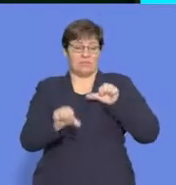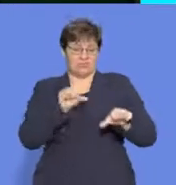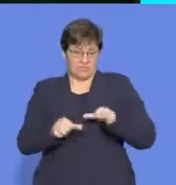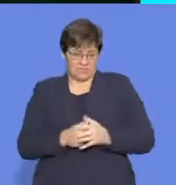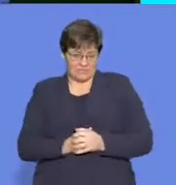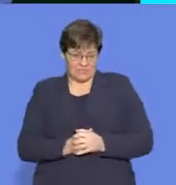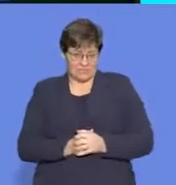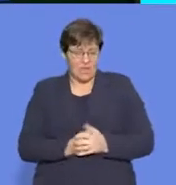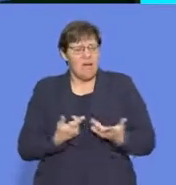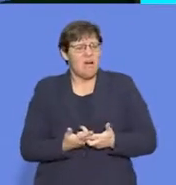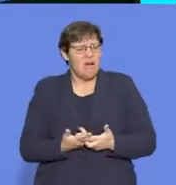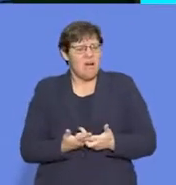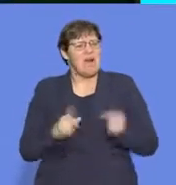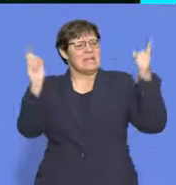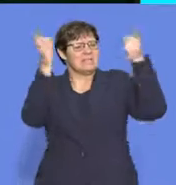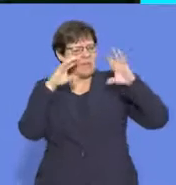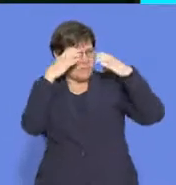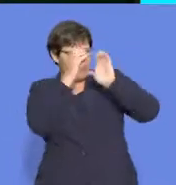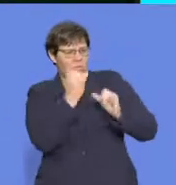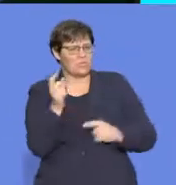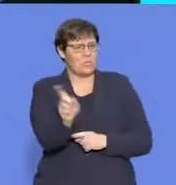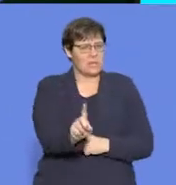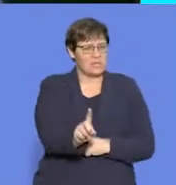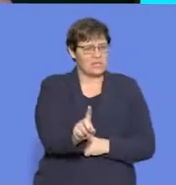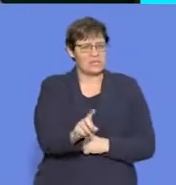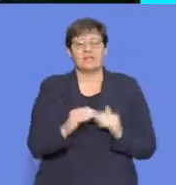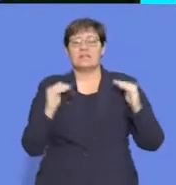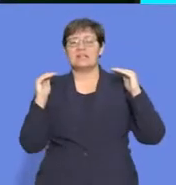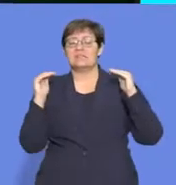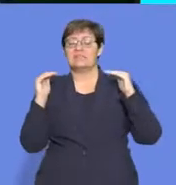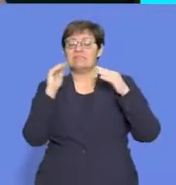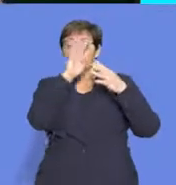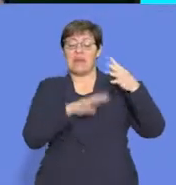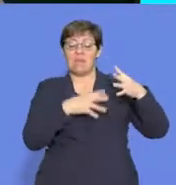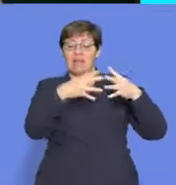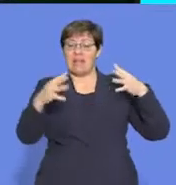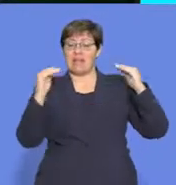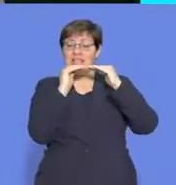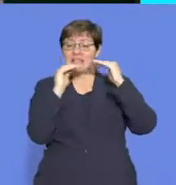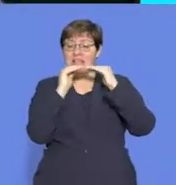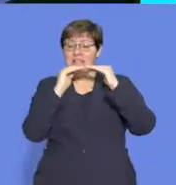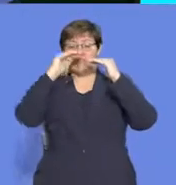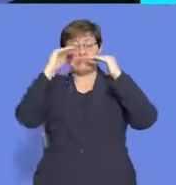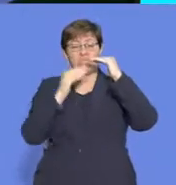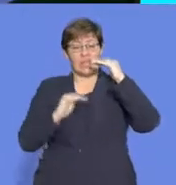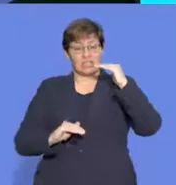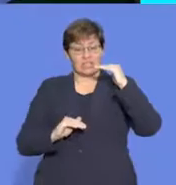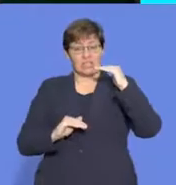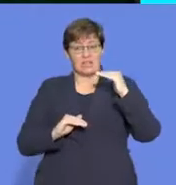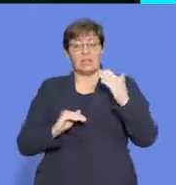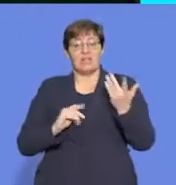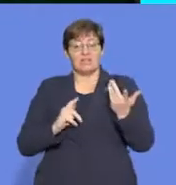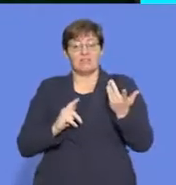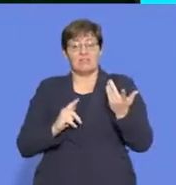be doing something rather special today. We're focusing on the table of standard reduction potentials.